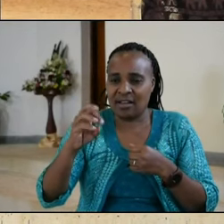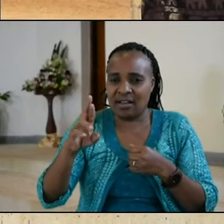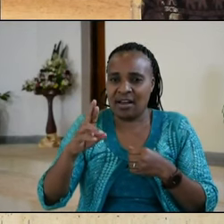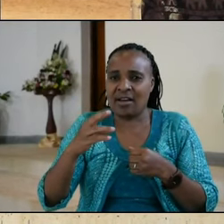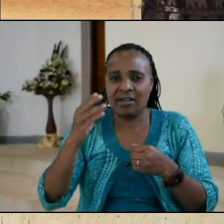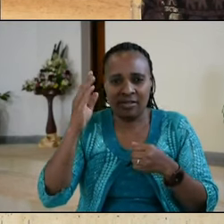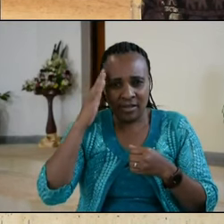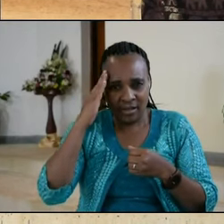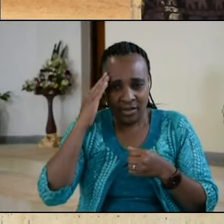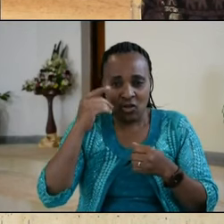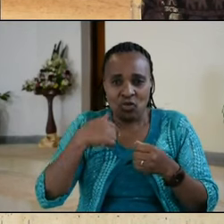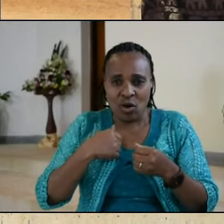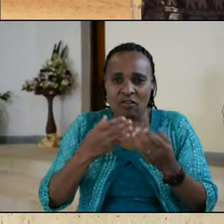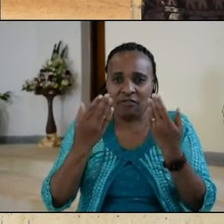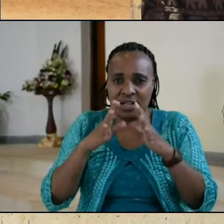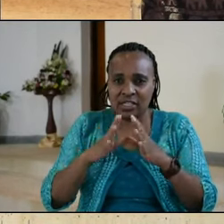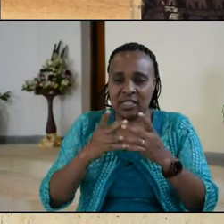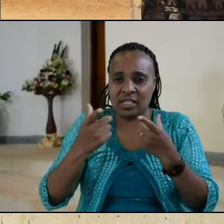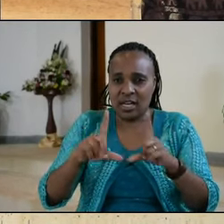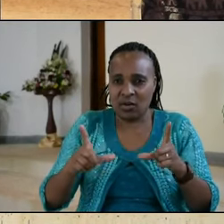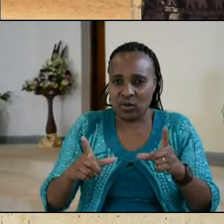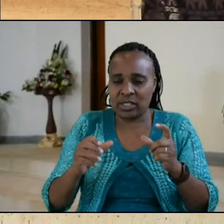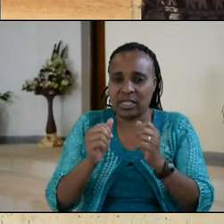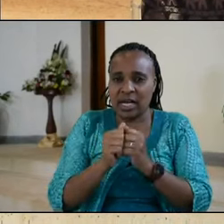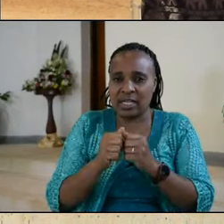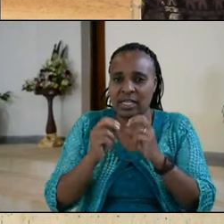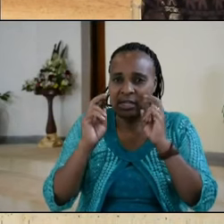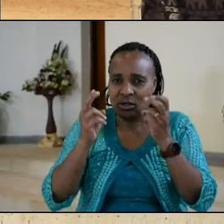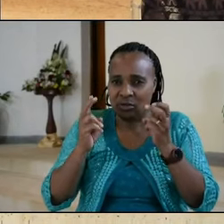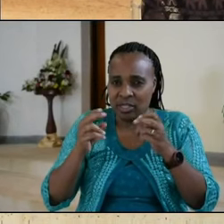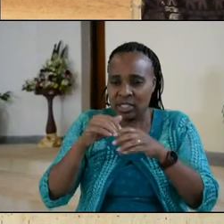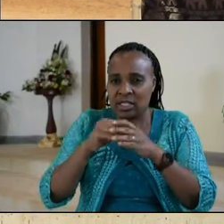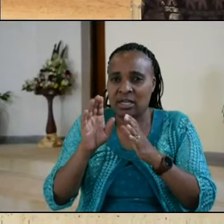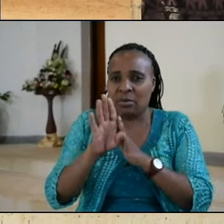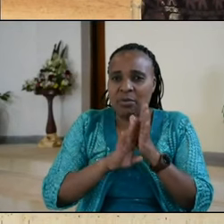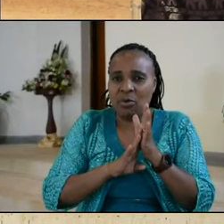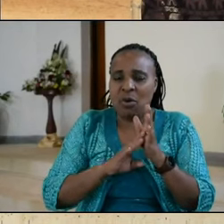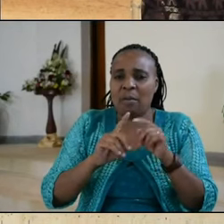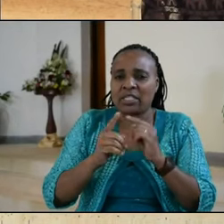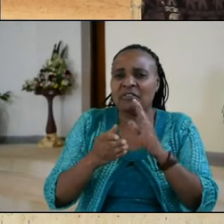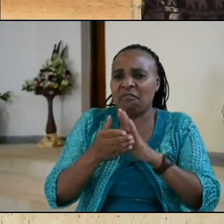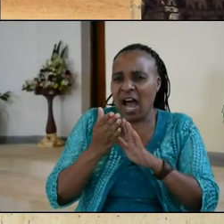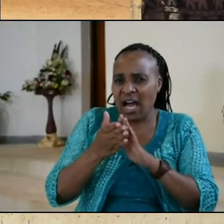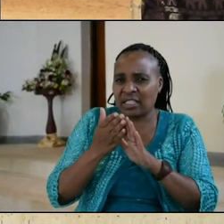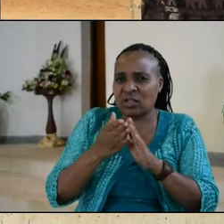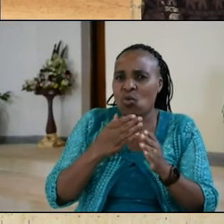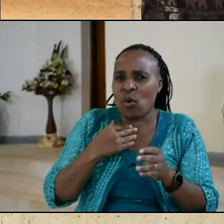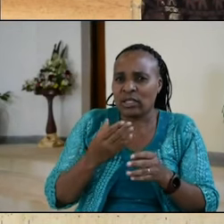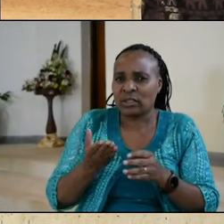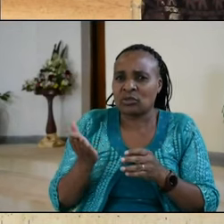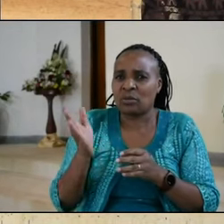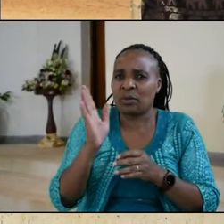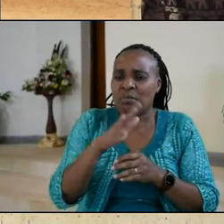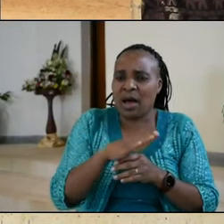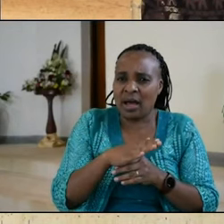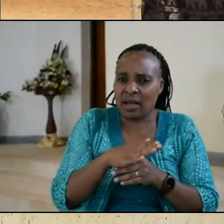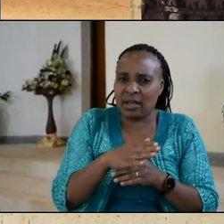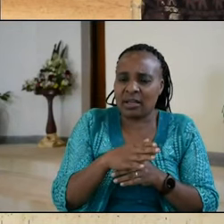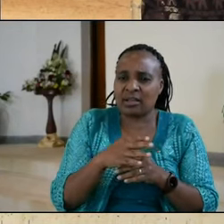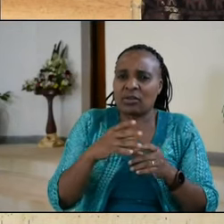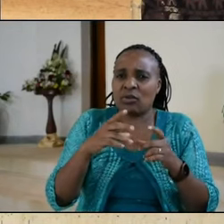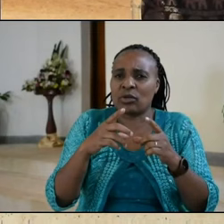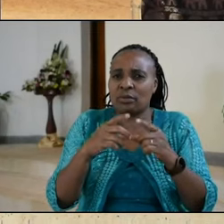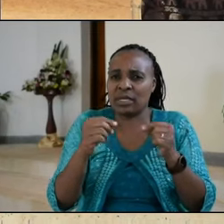context, and the text of the Bible. So quickly, I would like us to go into Genesis